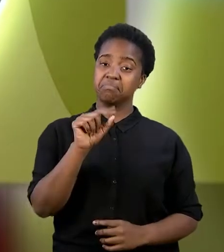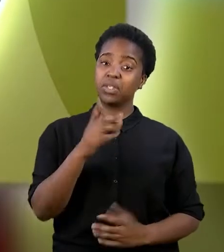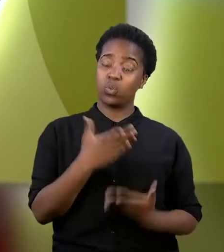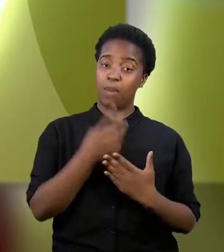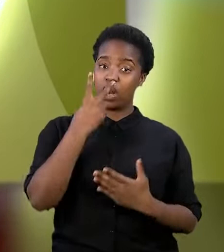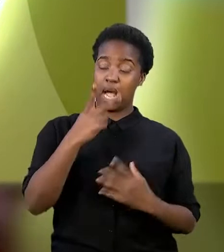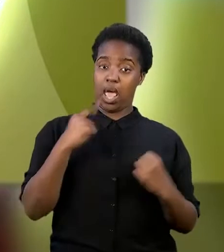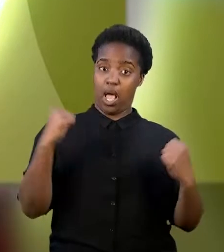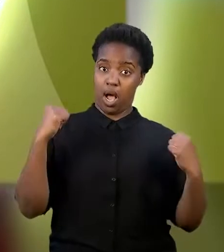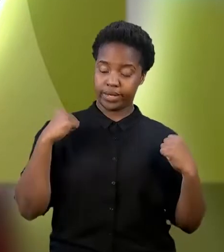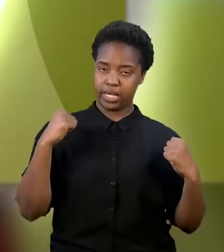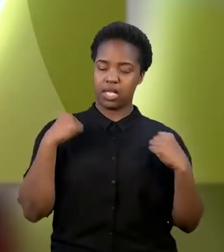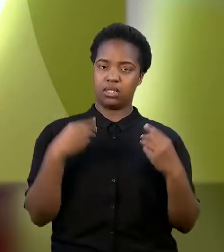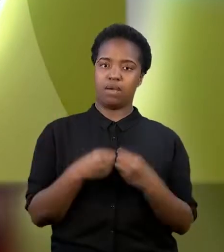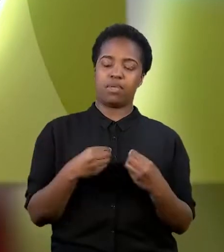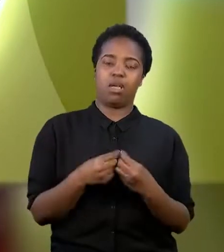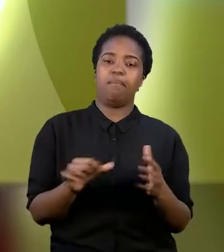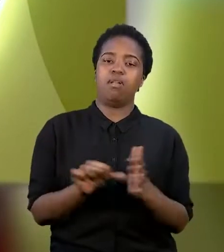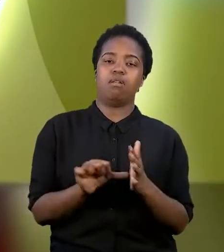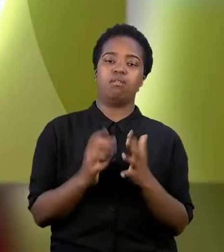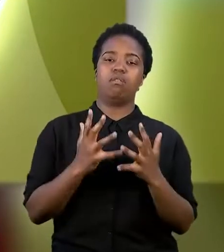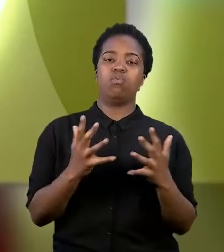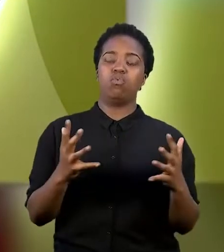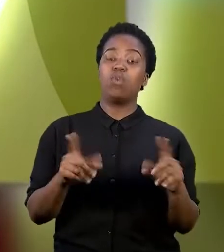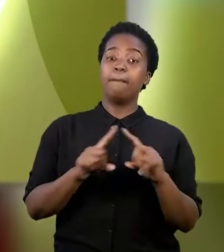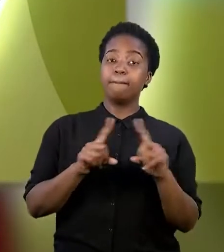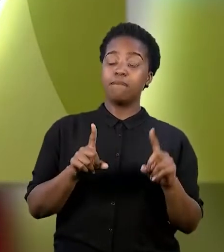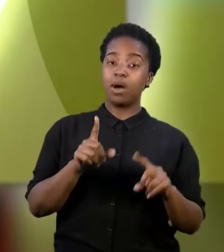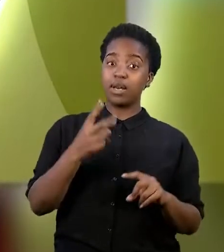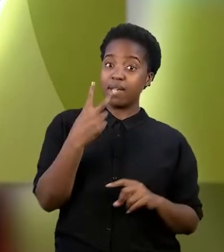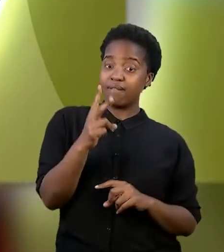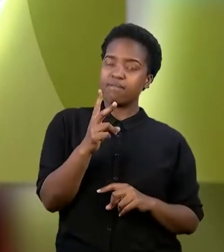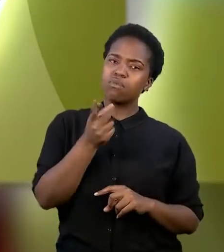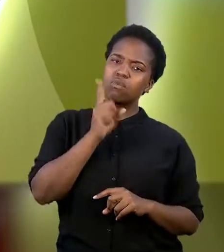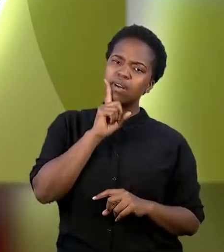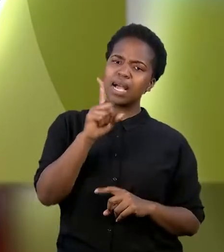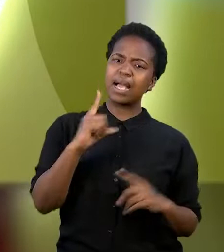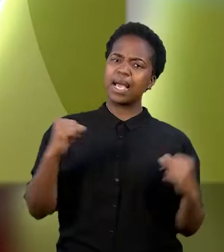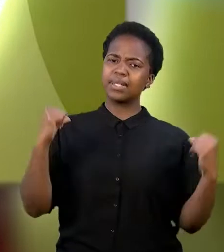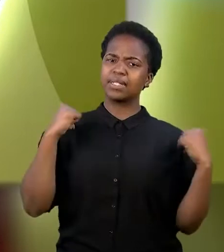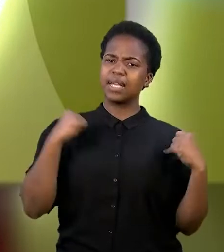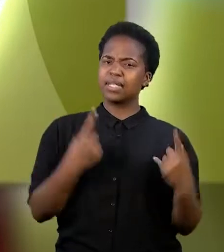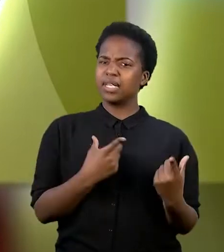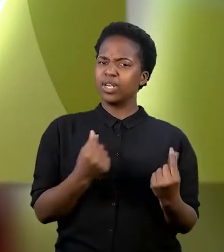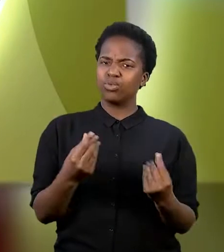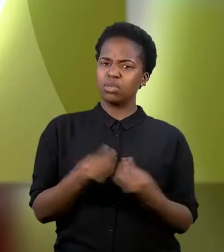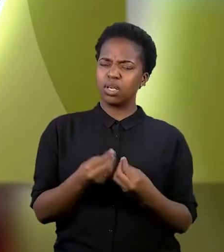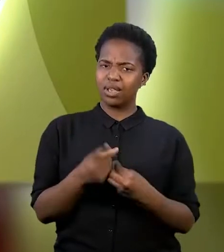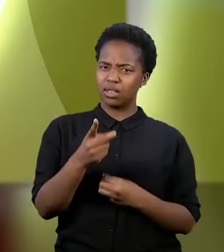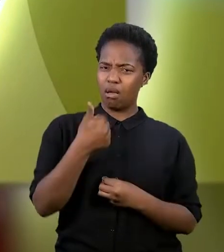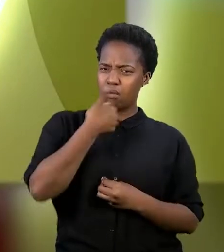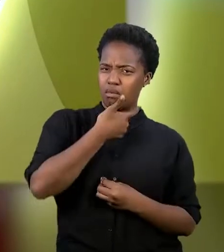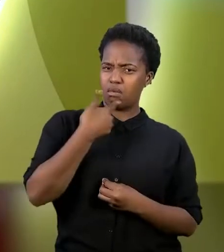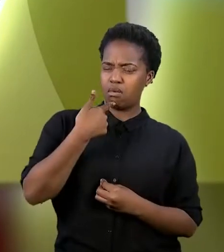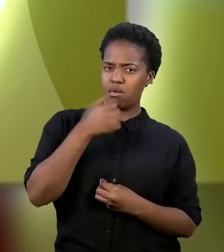Ikile wa bona la hore ho exercise ke ntwe le rengwe nkela ho dimo ha hore empa le ka ho ithlokomela ha ha ho re o no exercise ntwe ngwe etsa etseng ho